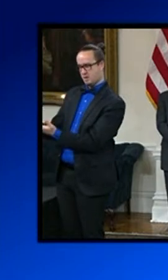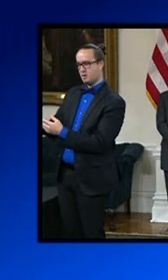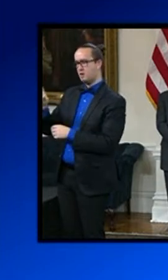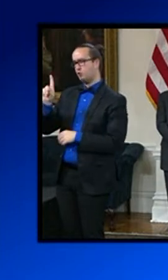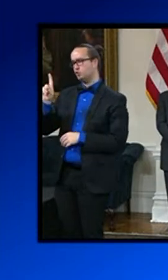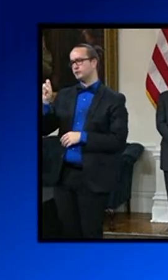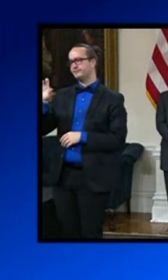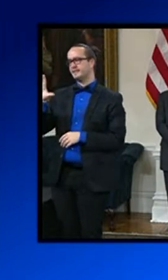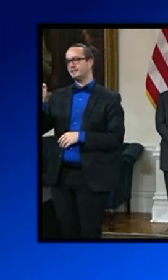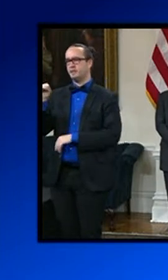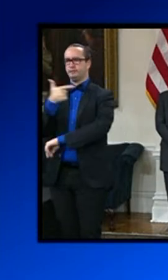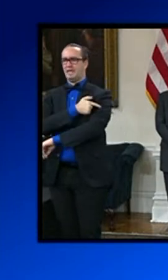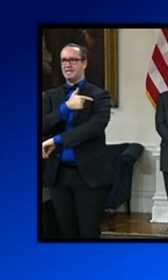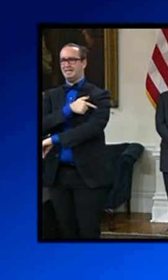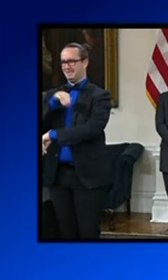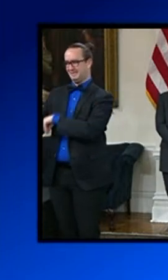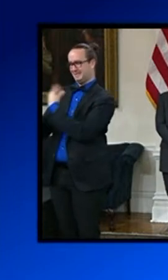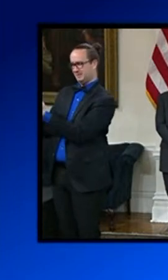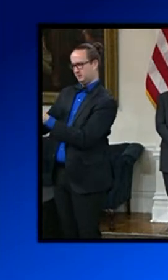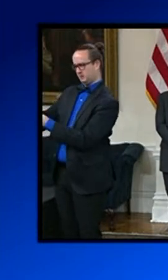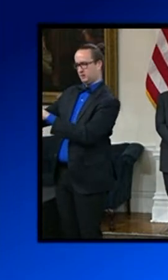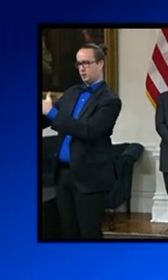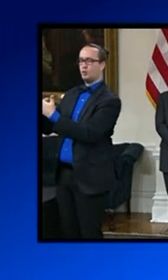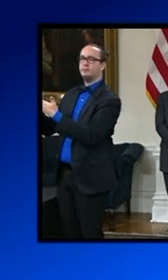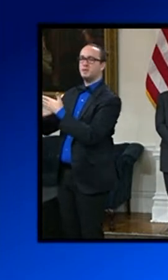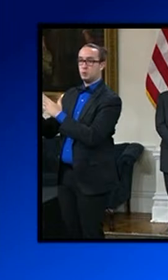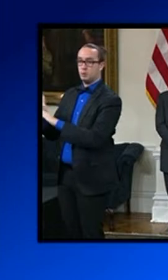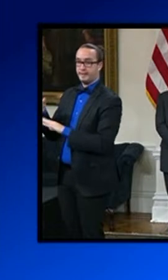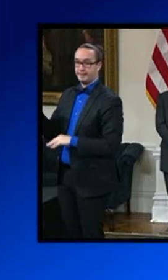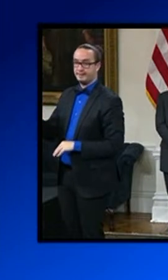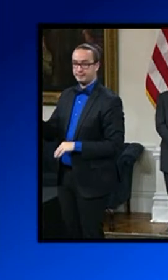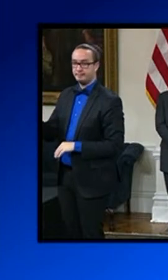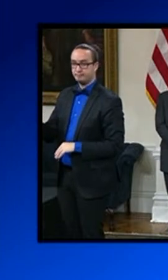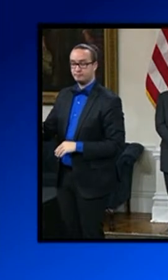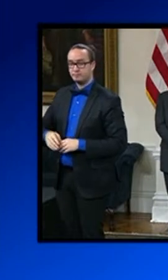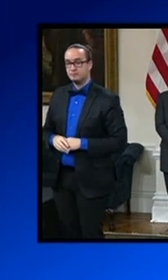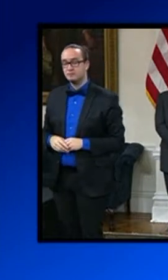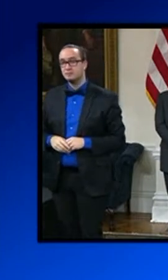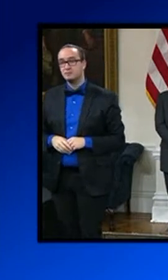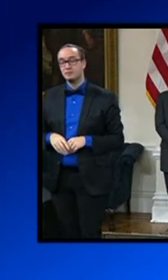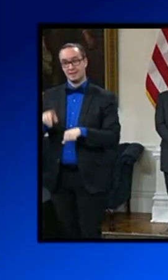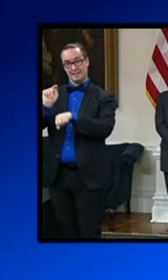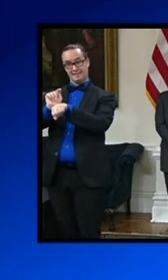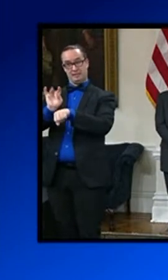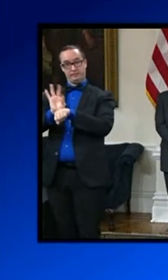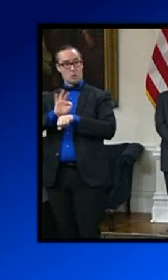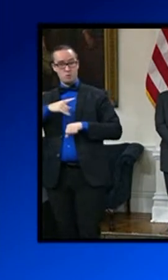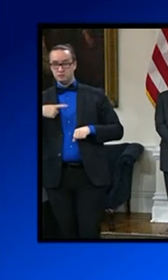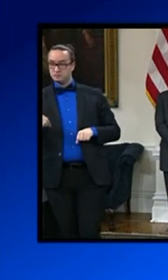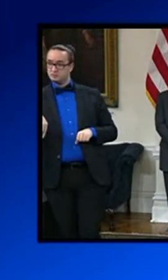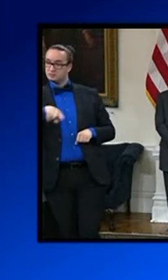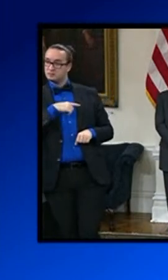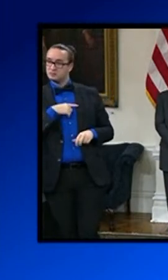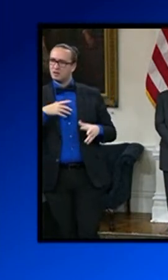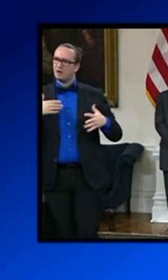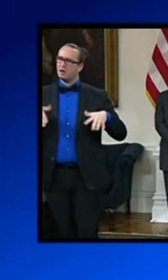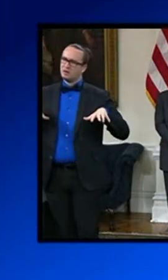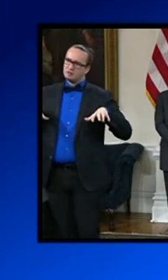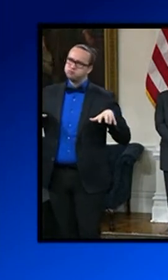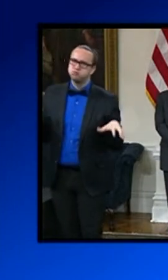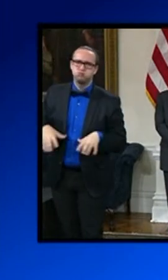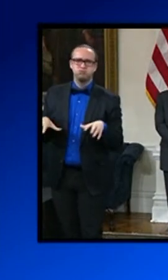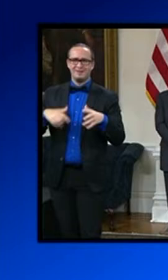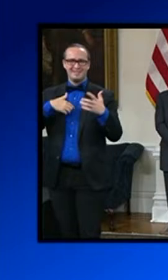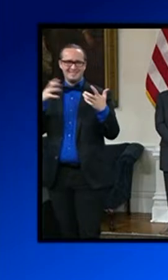time. The task force is working hard to ensure we meet the community leaders, groups, health department, and citizens. All 24